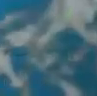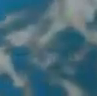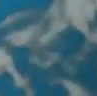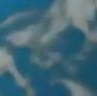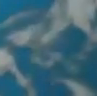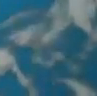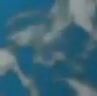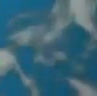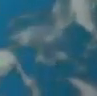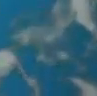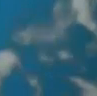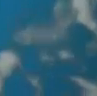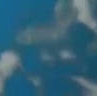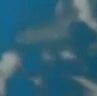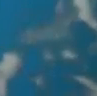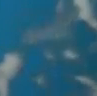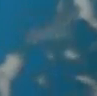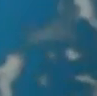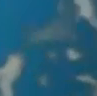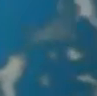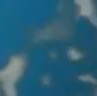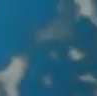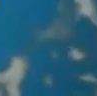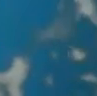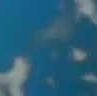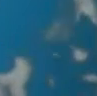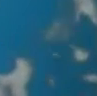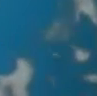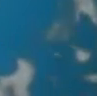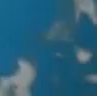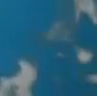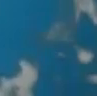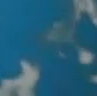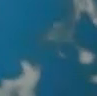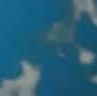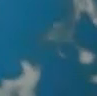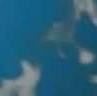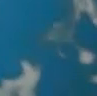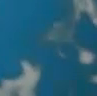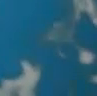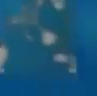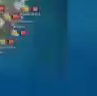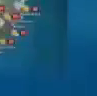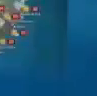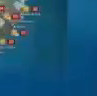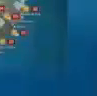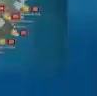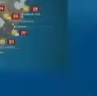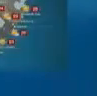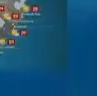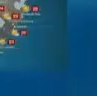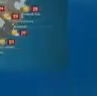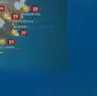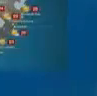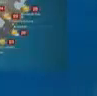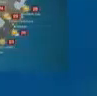be warming things up over much of the country. So we're going to see a big recovery in temperature taking place, and that is set to continue for most parts of South Africa